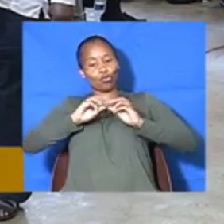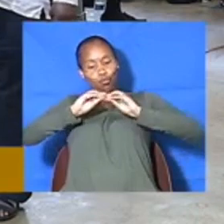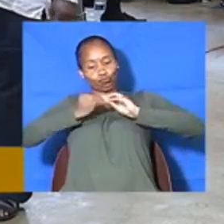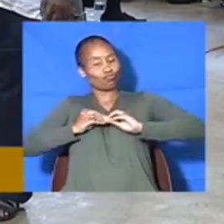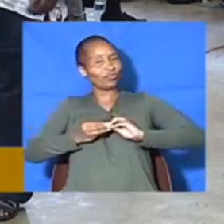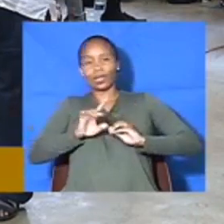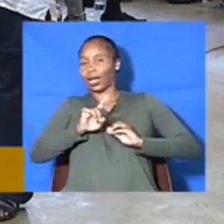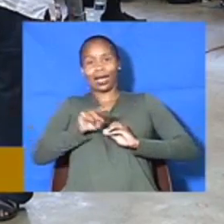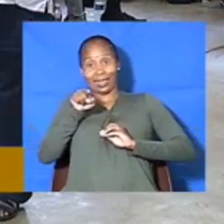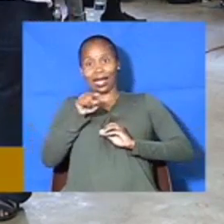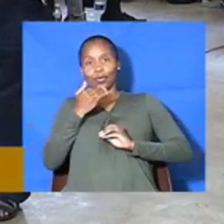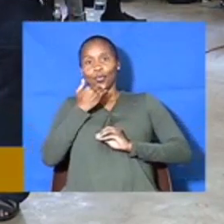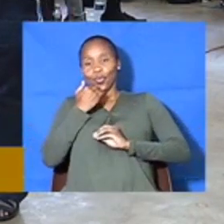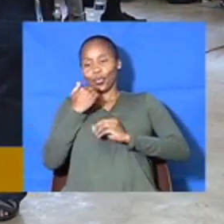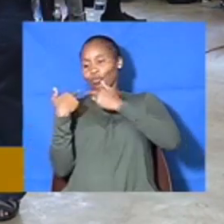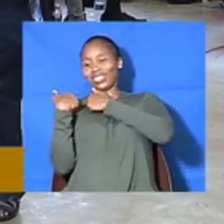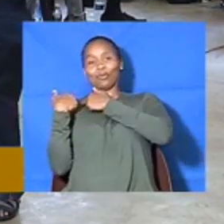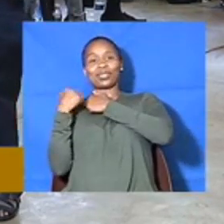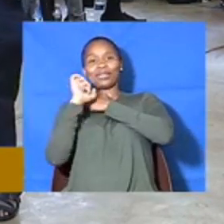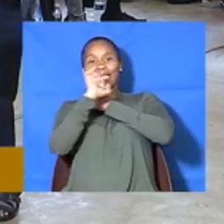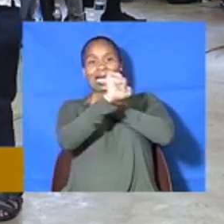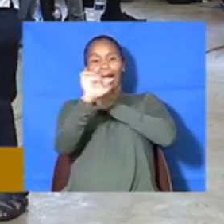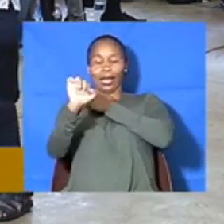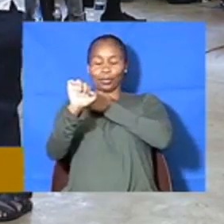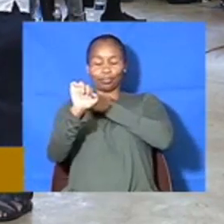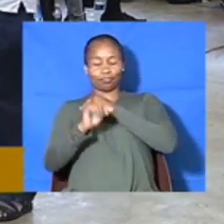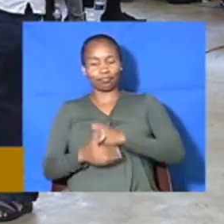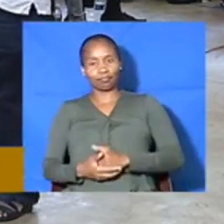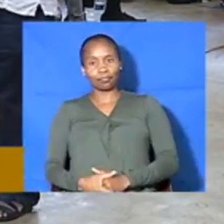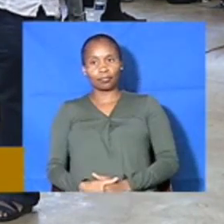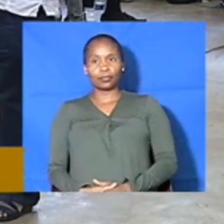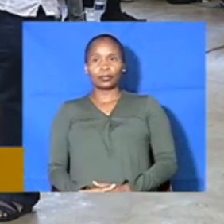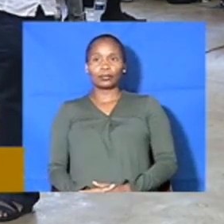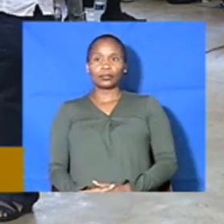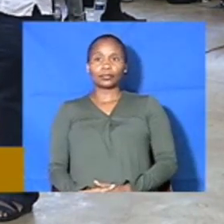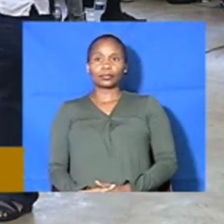appealing to the government. Let us help our community.